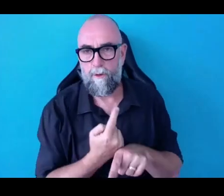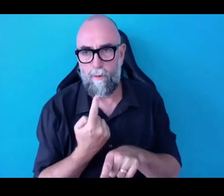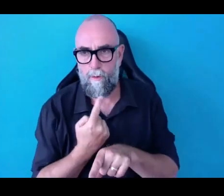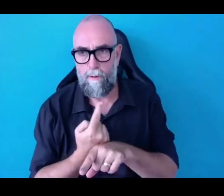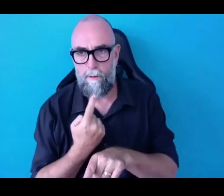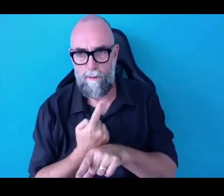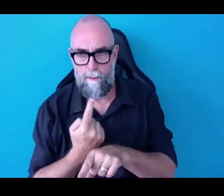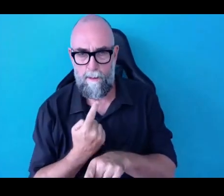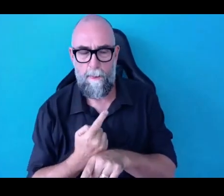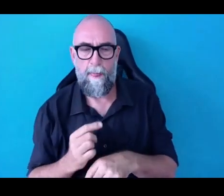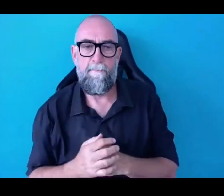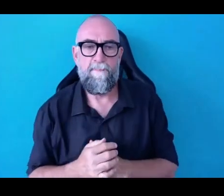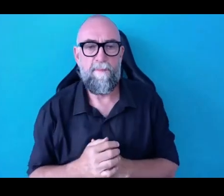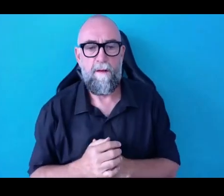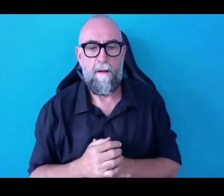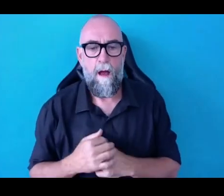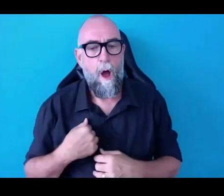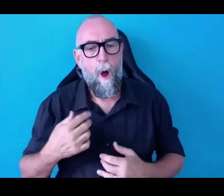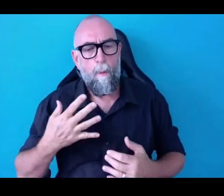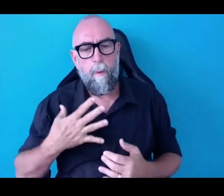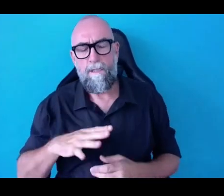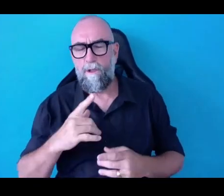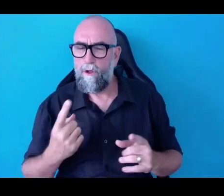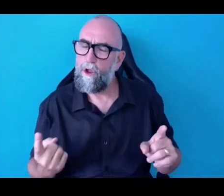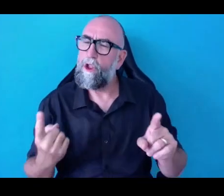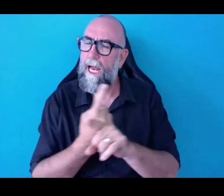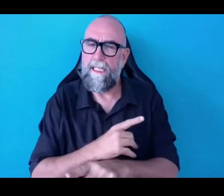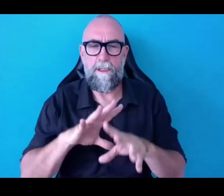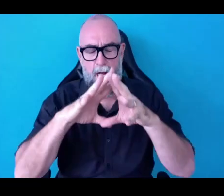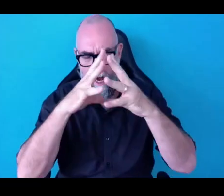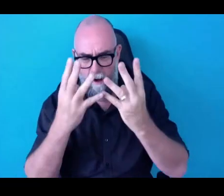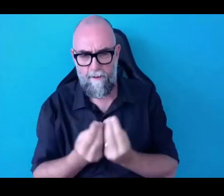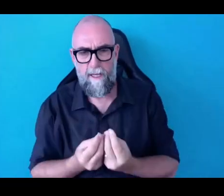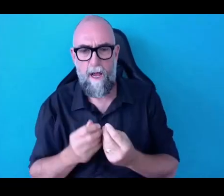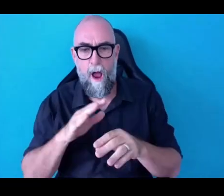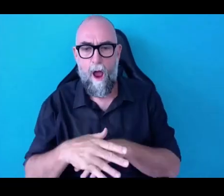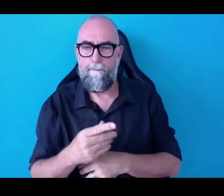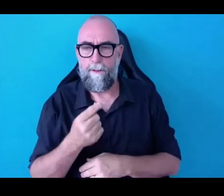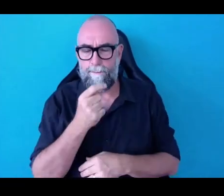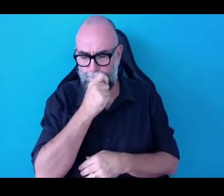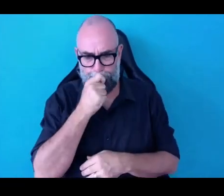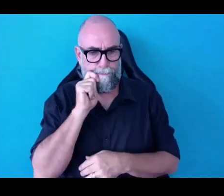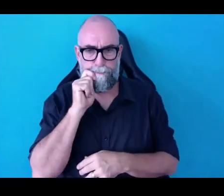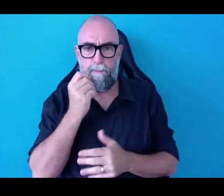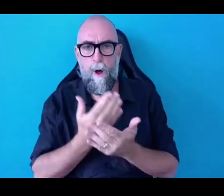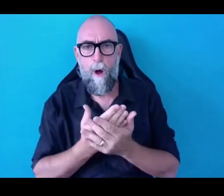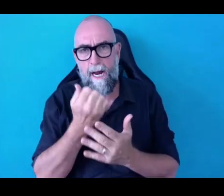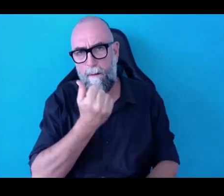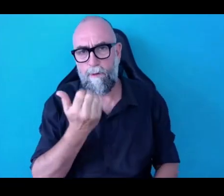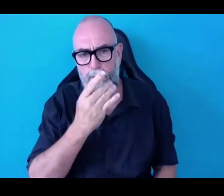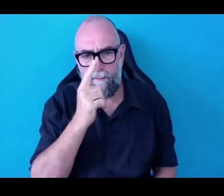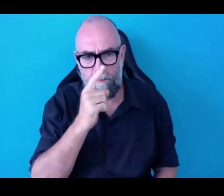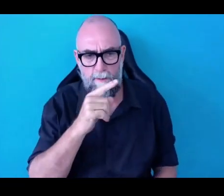and the instigation of people remaining voiceless, particularly through works like the trilogy series, A